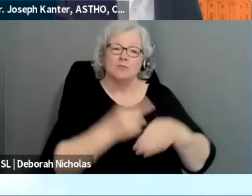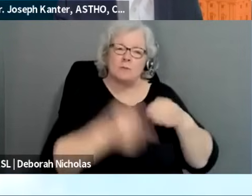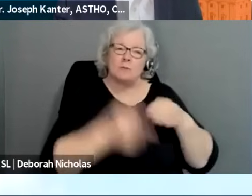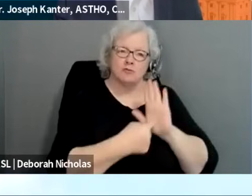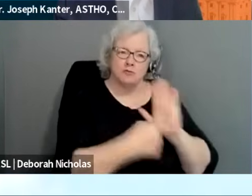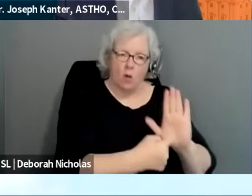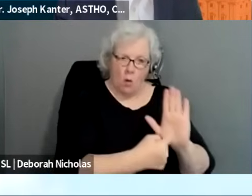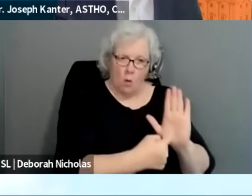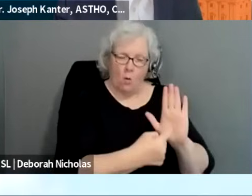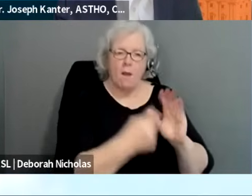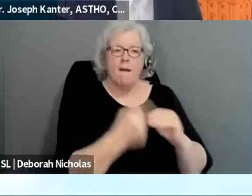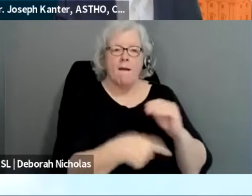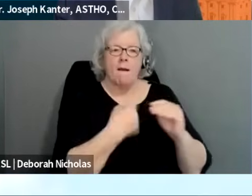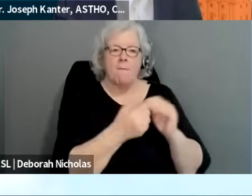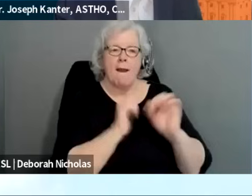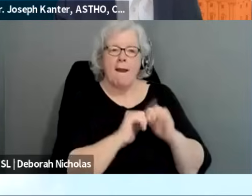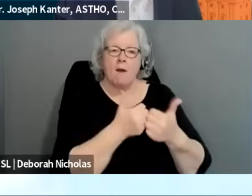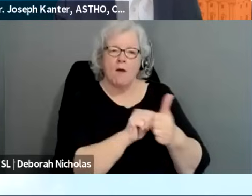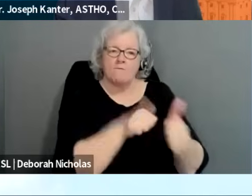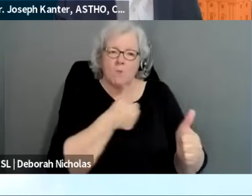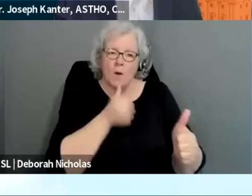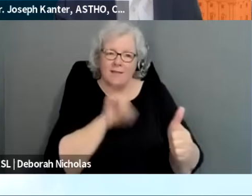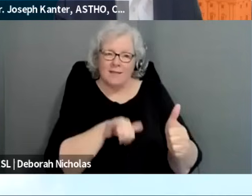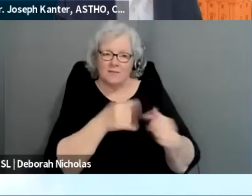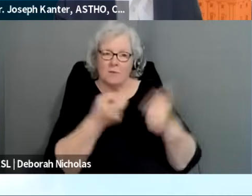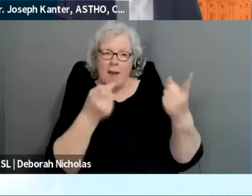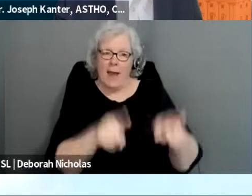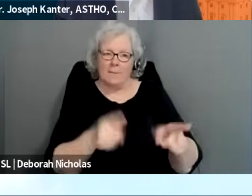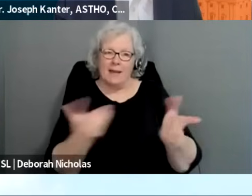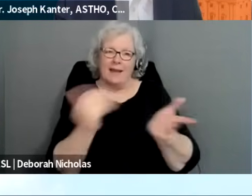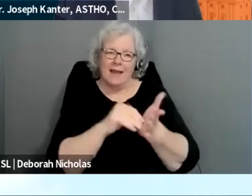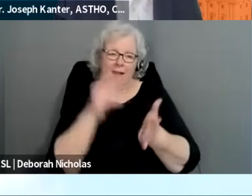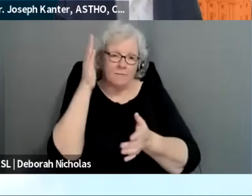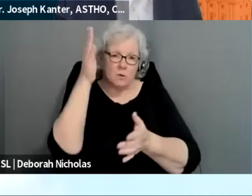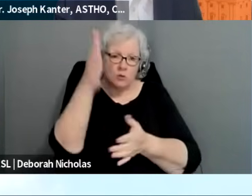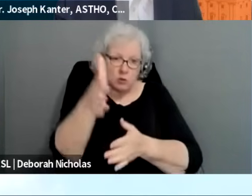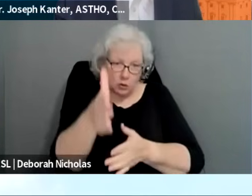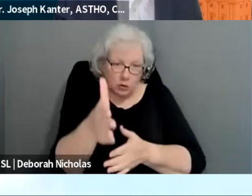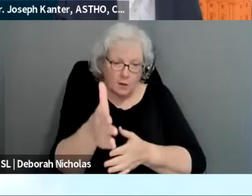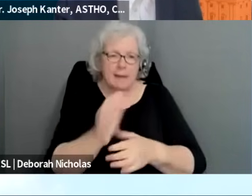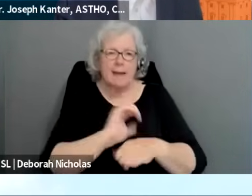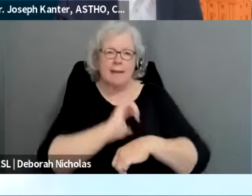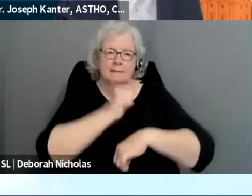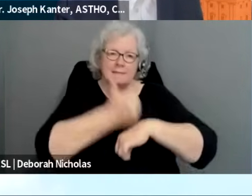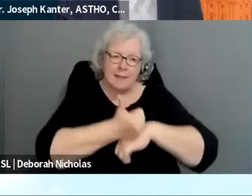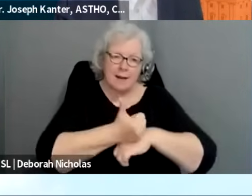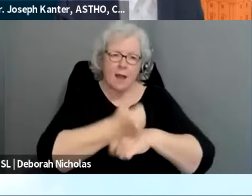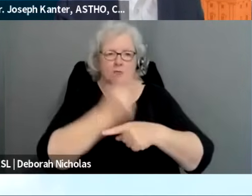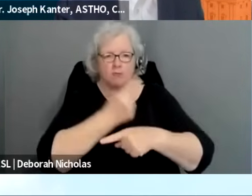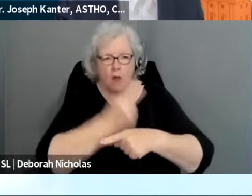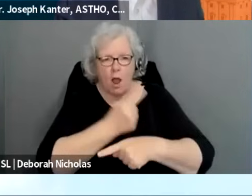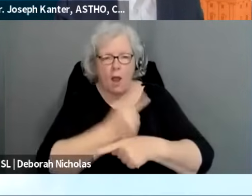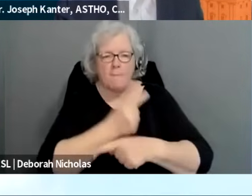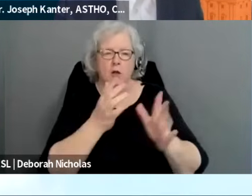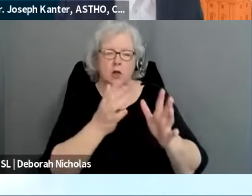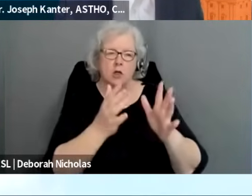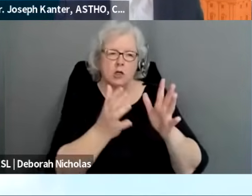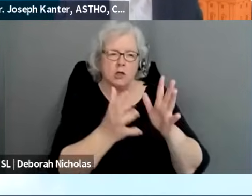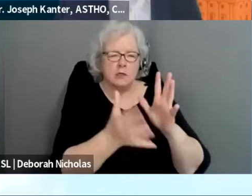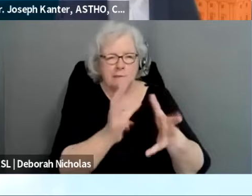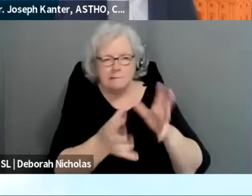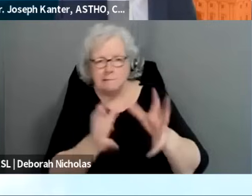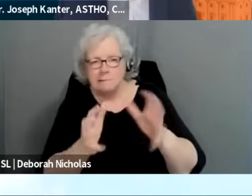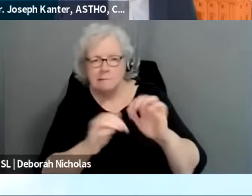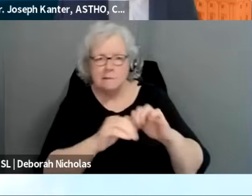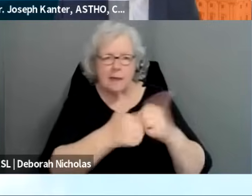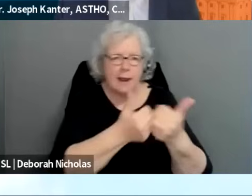this potential event in the future and put proper mitigations in place. Thank you. We have time for one final